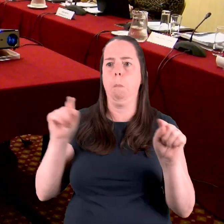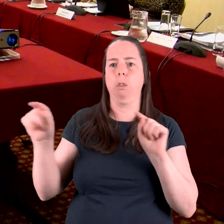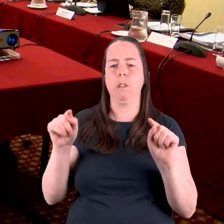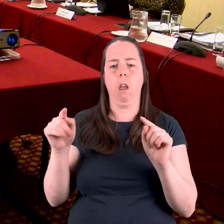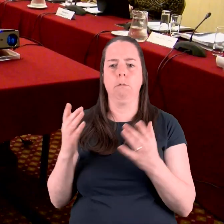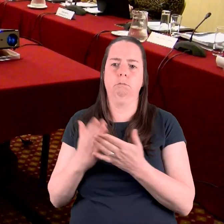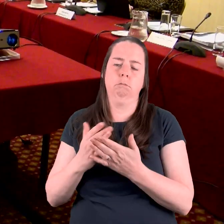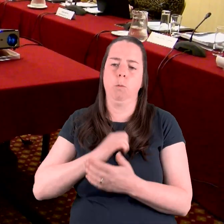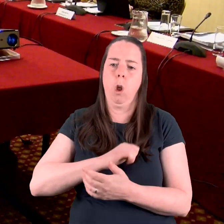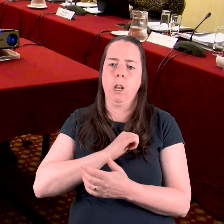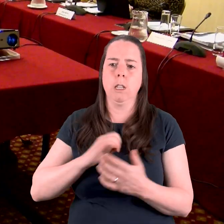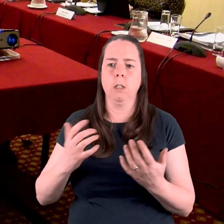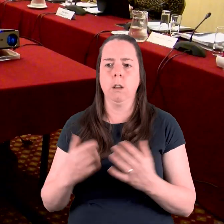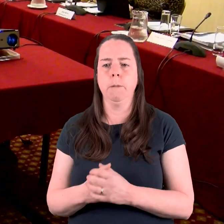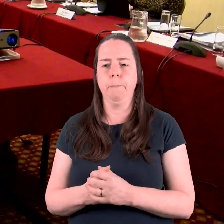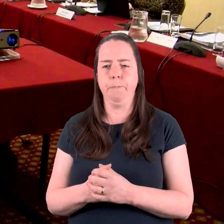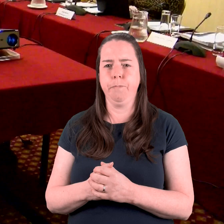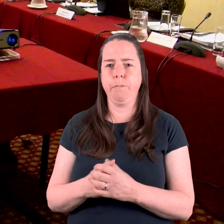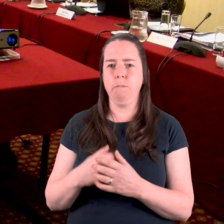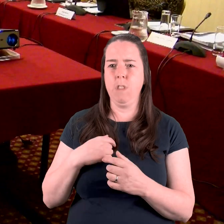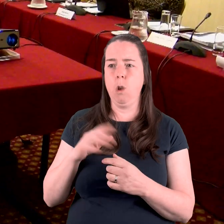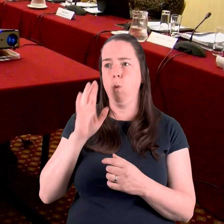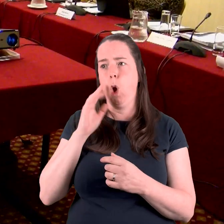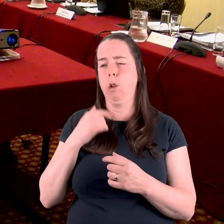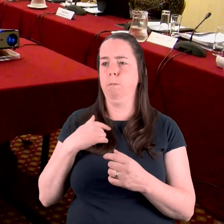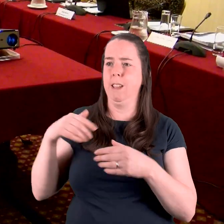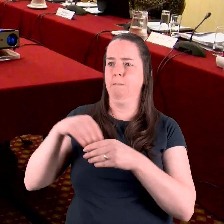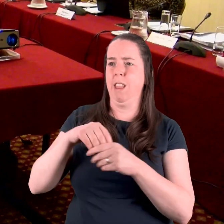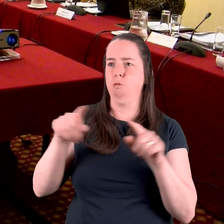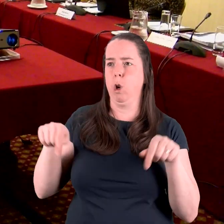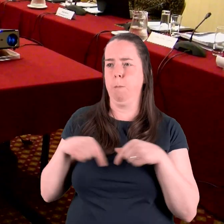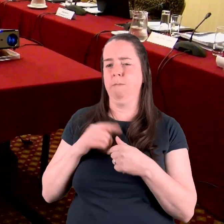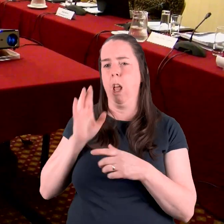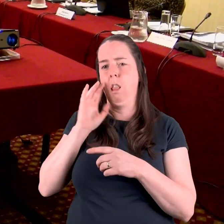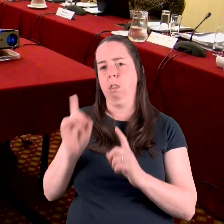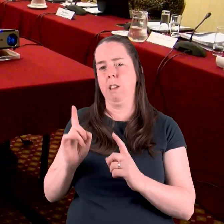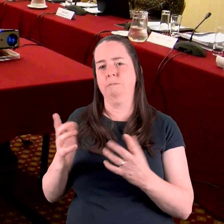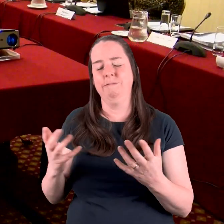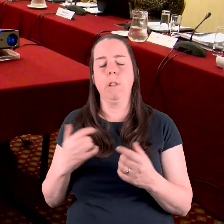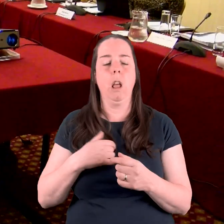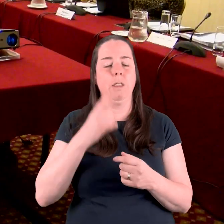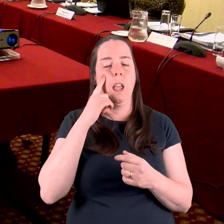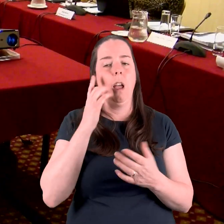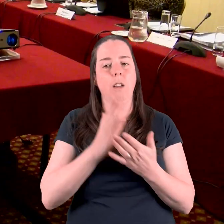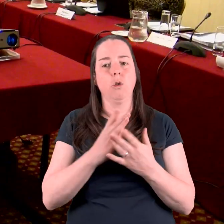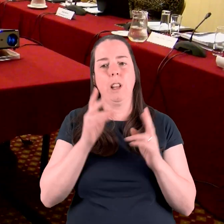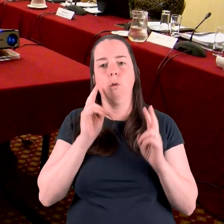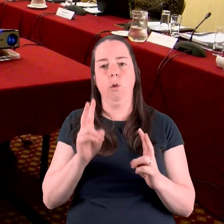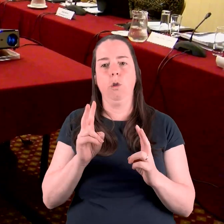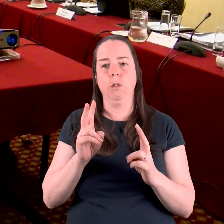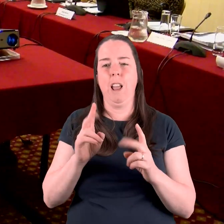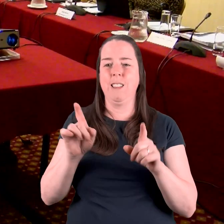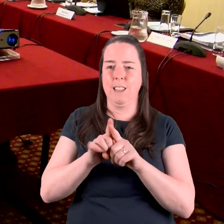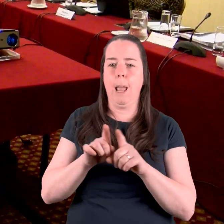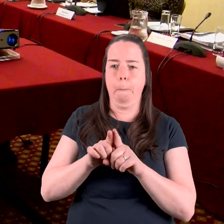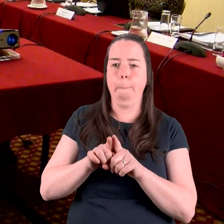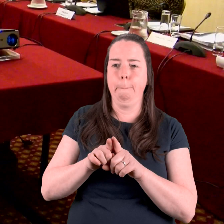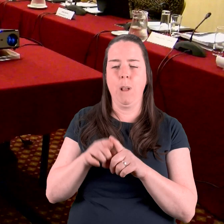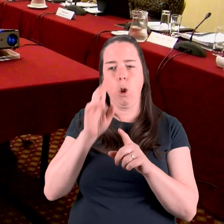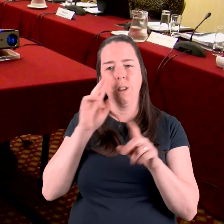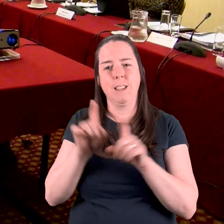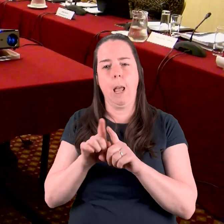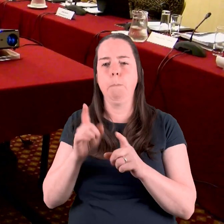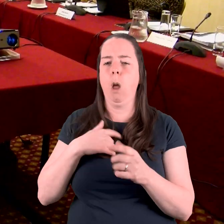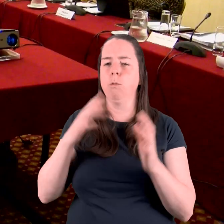pluses and minuses on both sides, to be honest, Iona. That's what I heard when I was in the room anyway. I think it actually looks